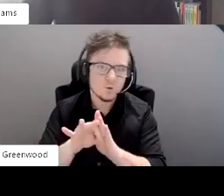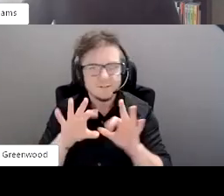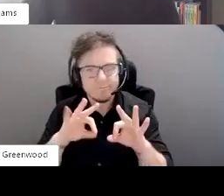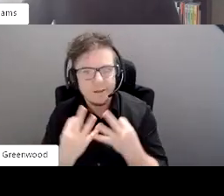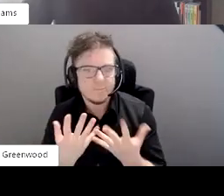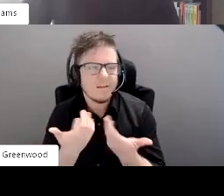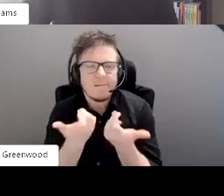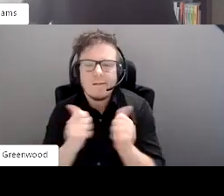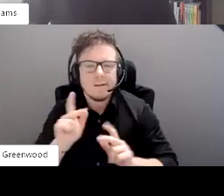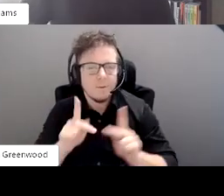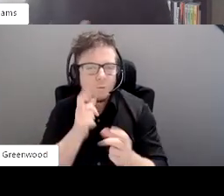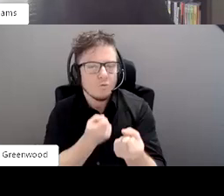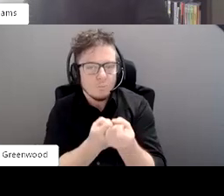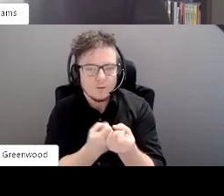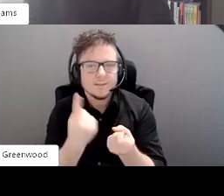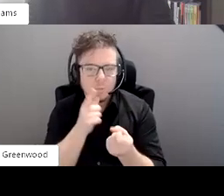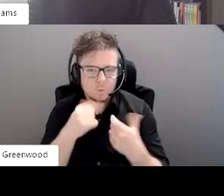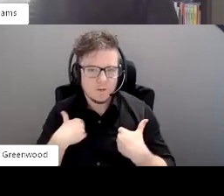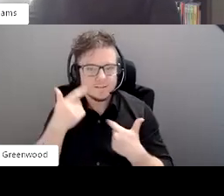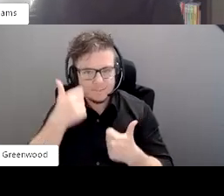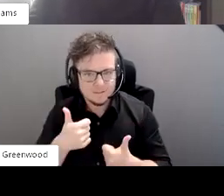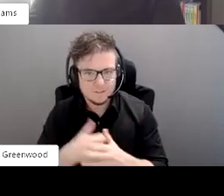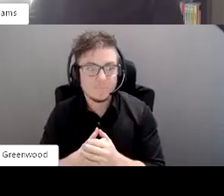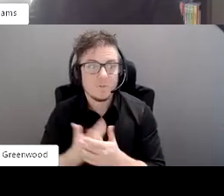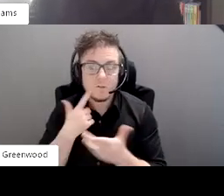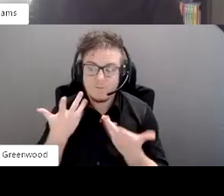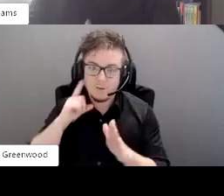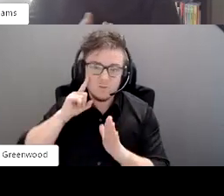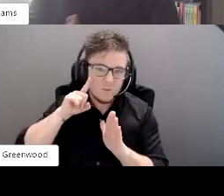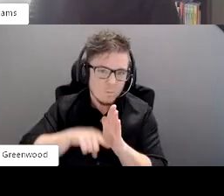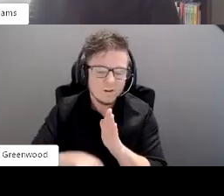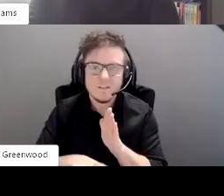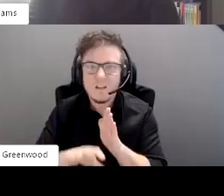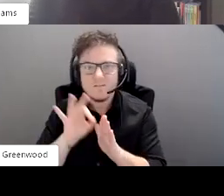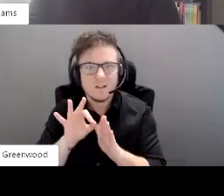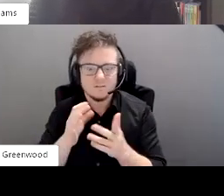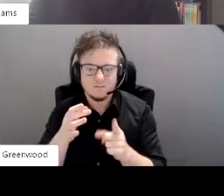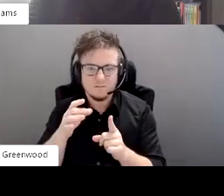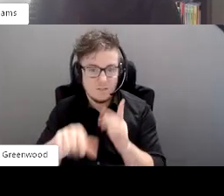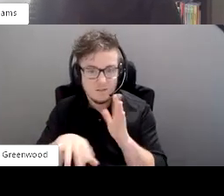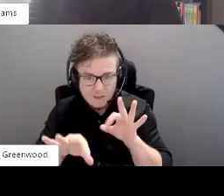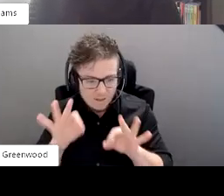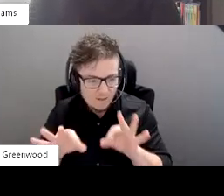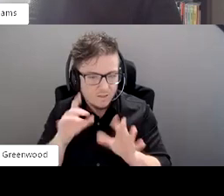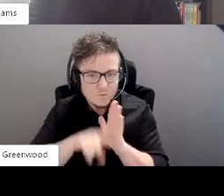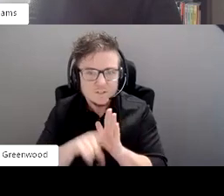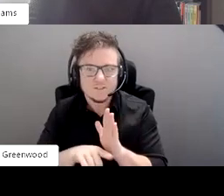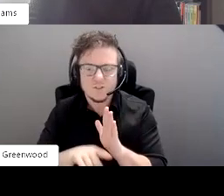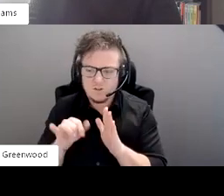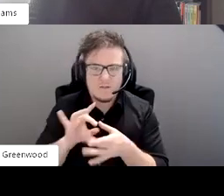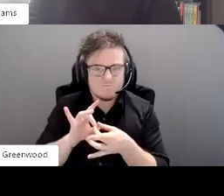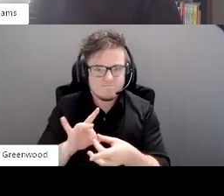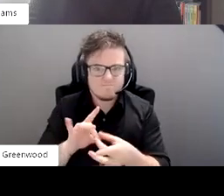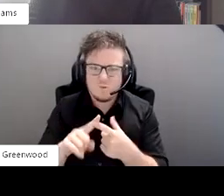person with dementia. And the findings of this report are the basis for basically everything that Egale has been doing over the past couple of years related